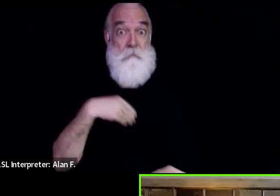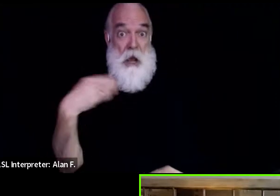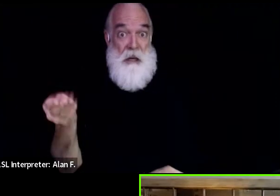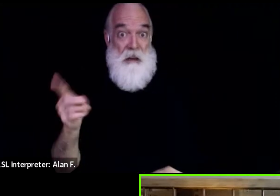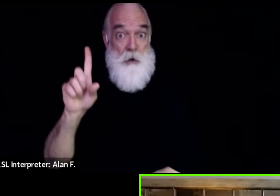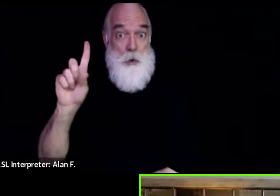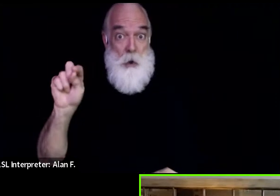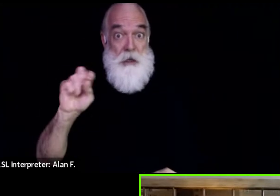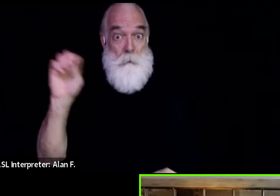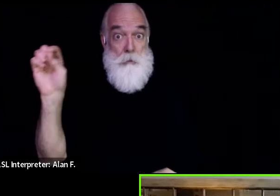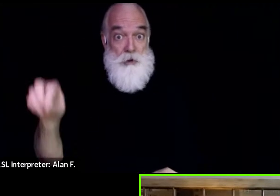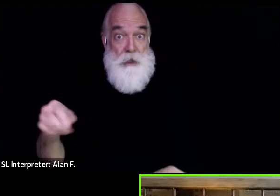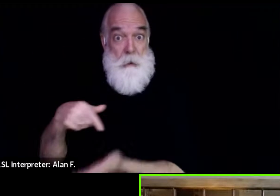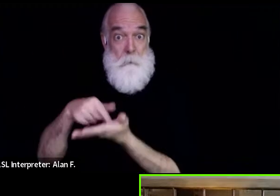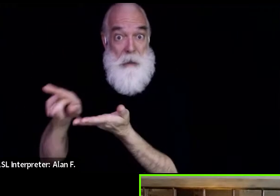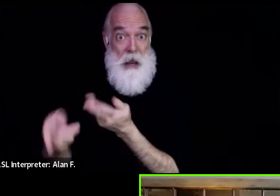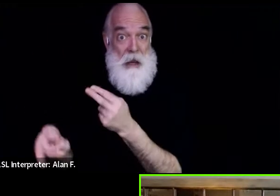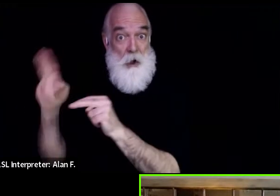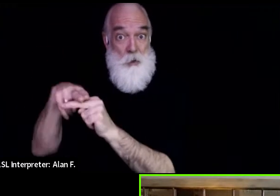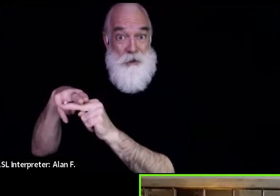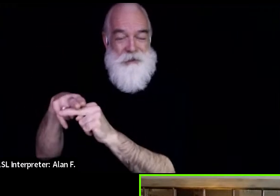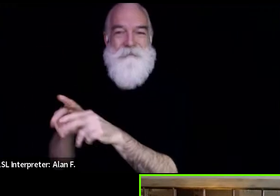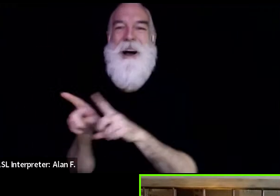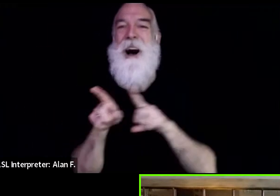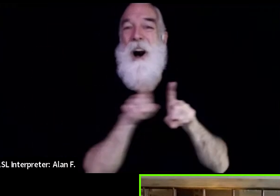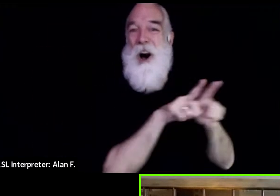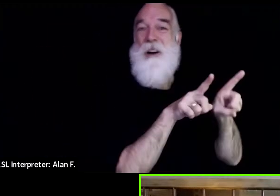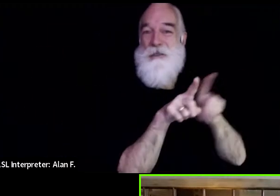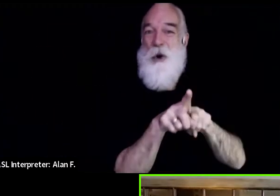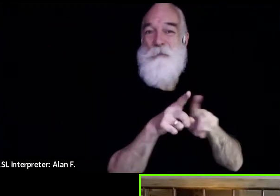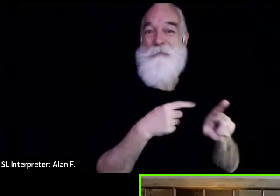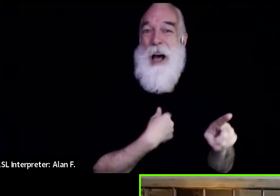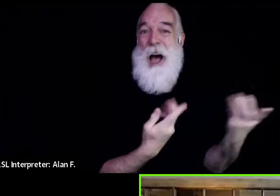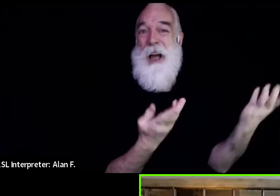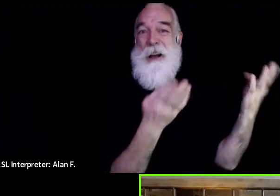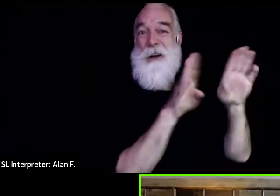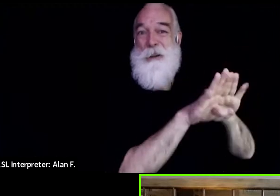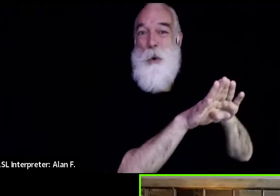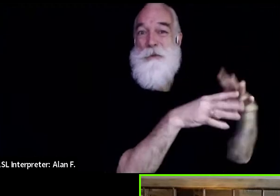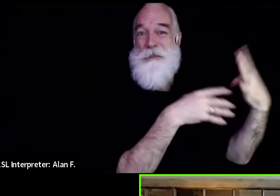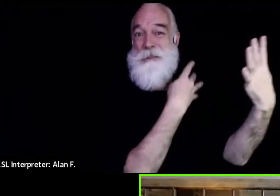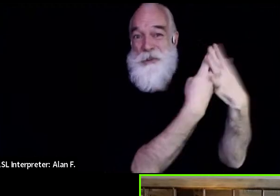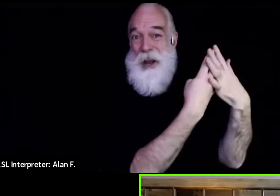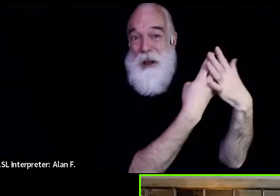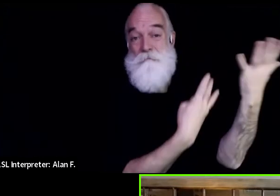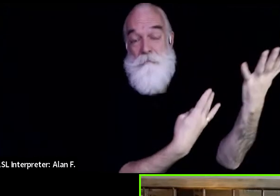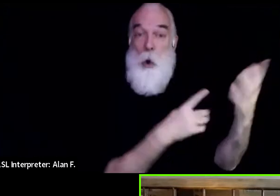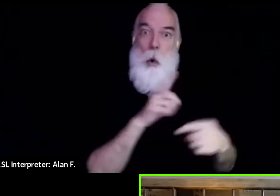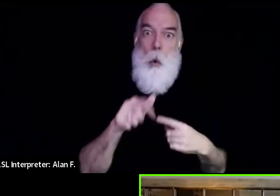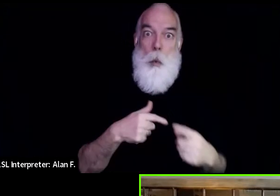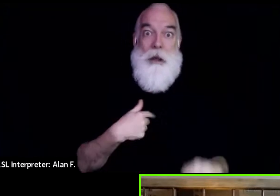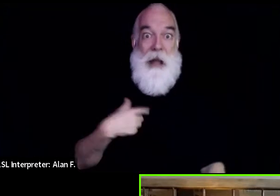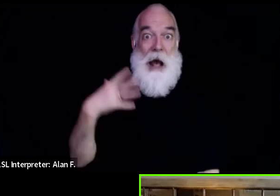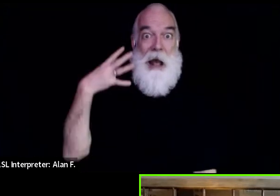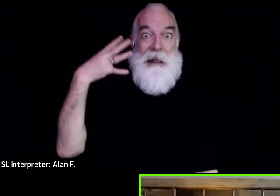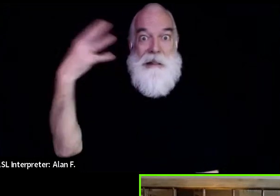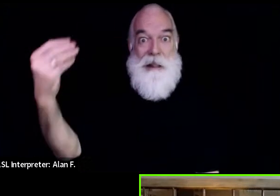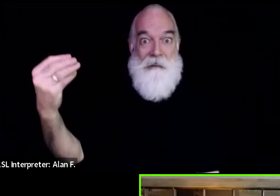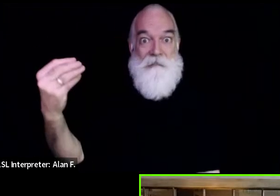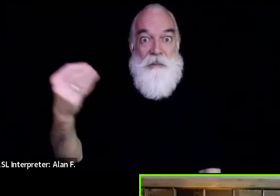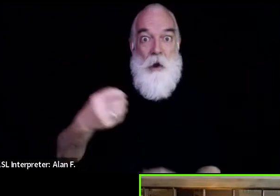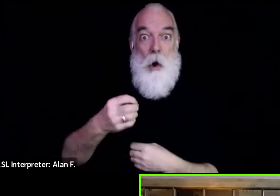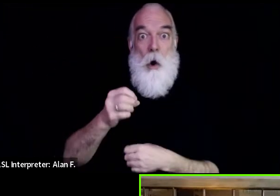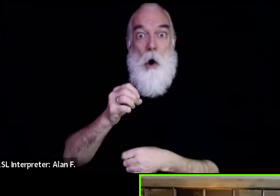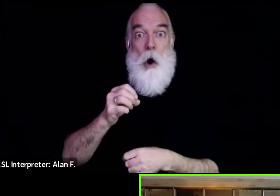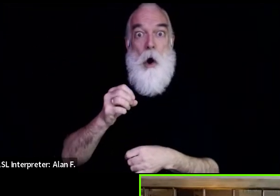and meaningful criminal justice reform. So by the time I left office, my approval ratings were still at